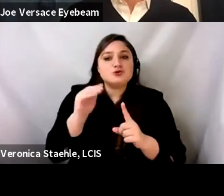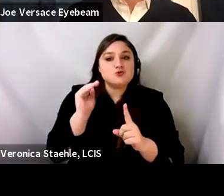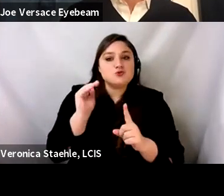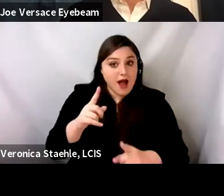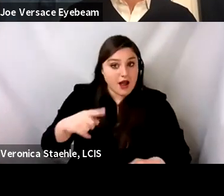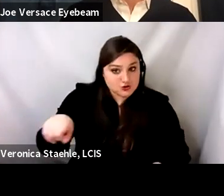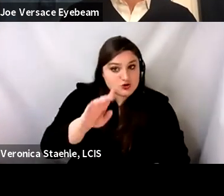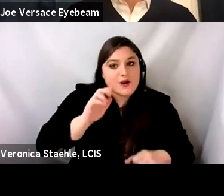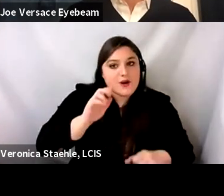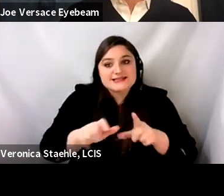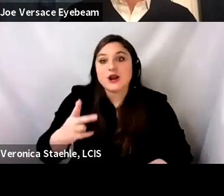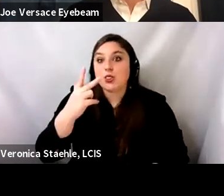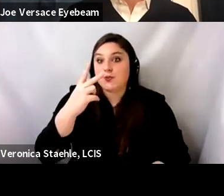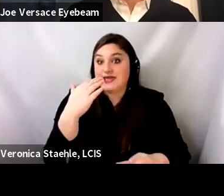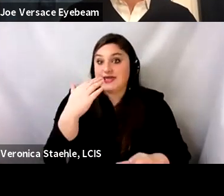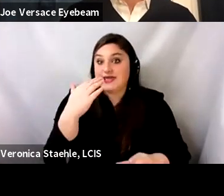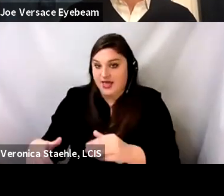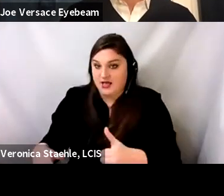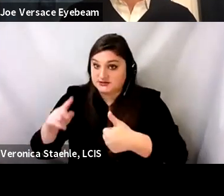survey, 2 to notify you